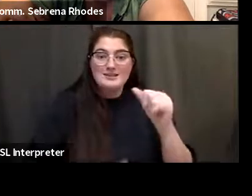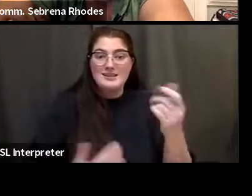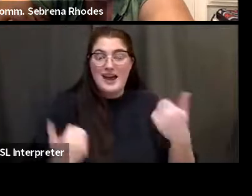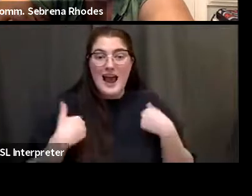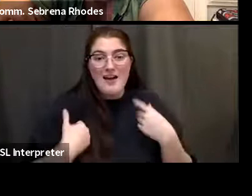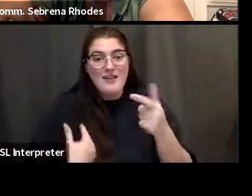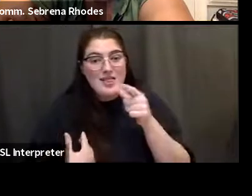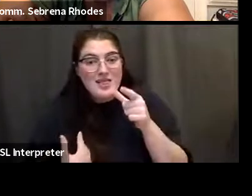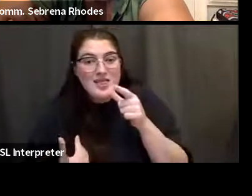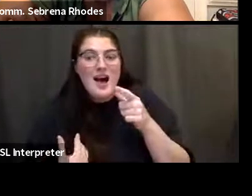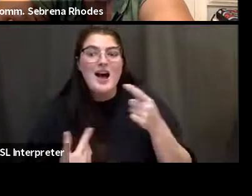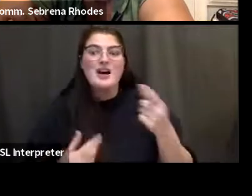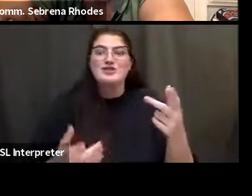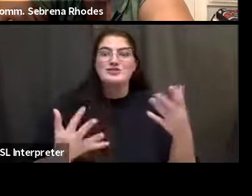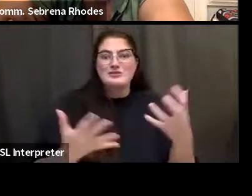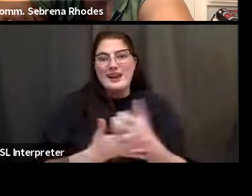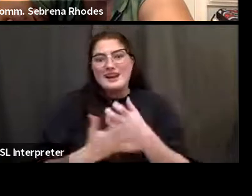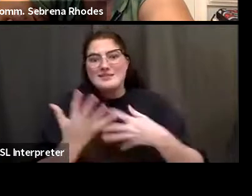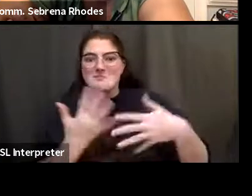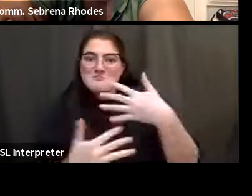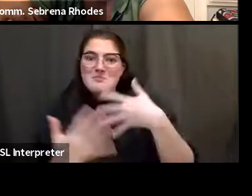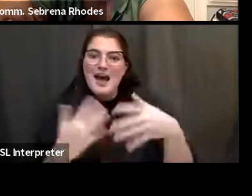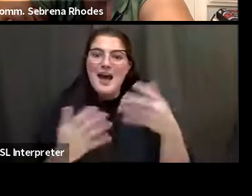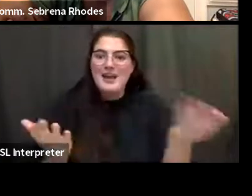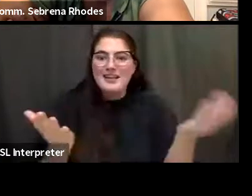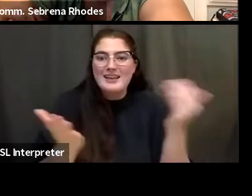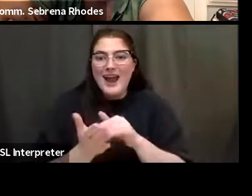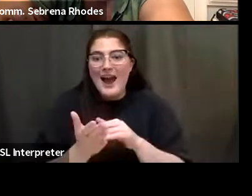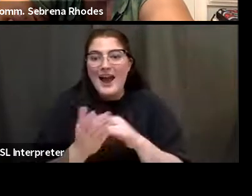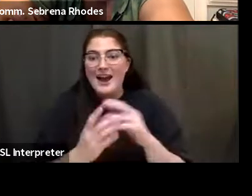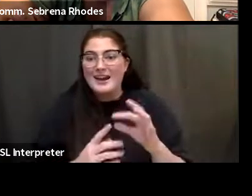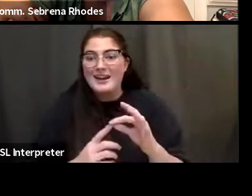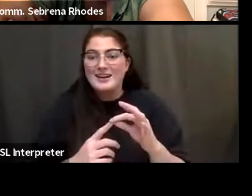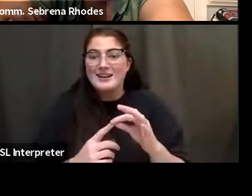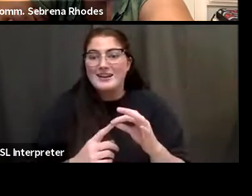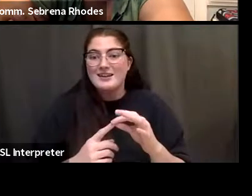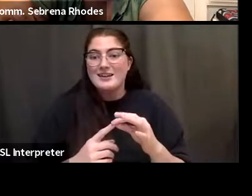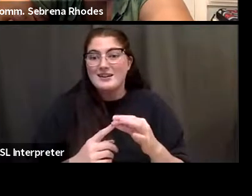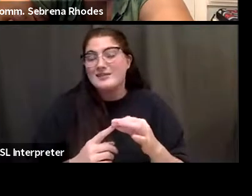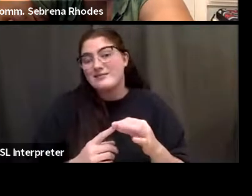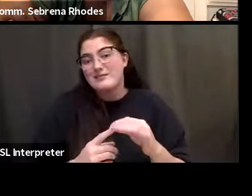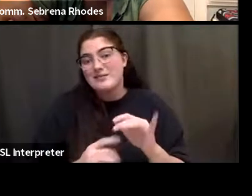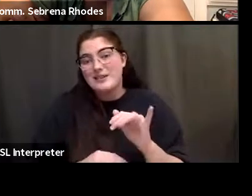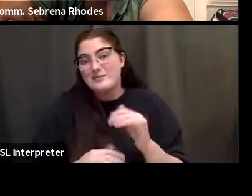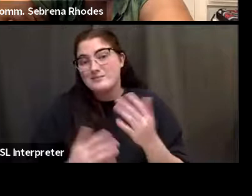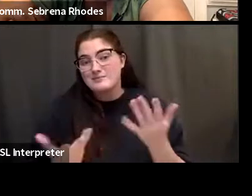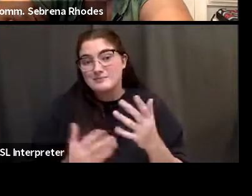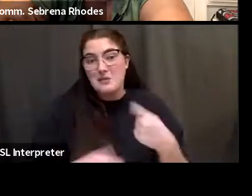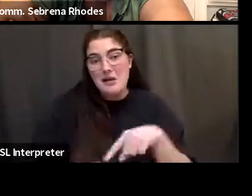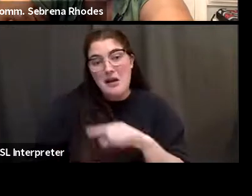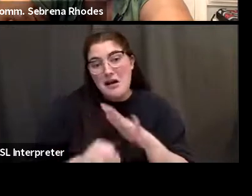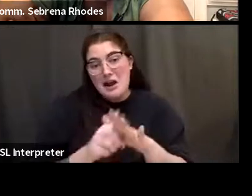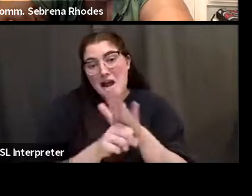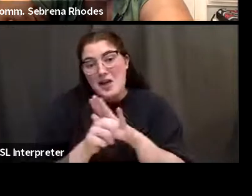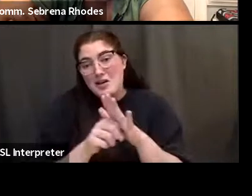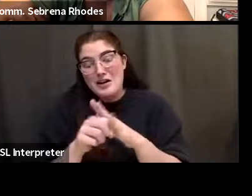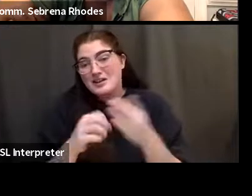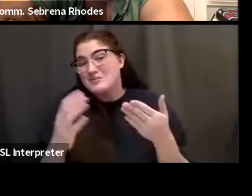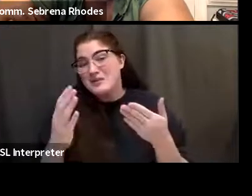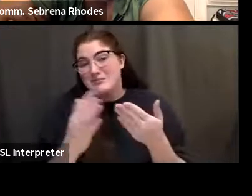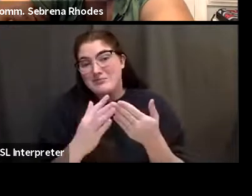to interact again, even though our area has been kind of going